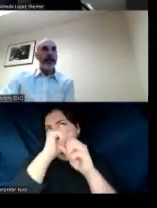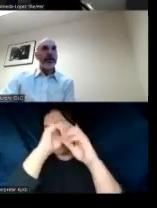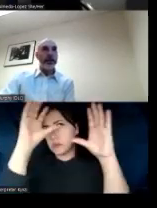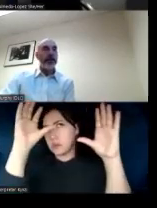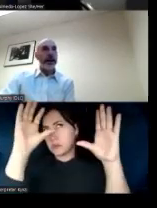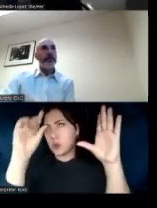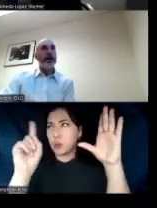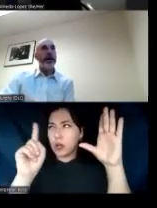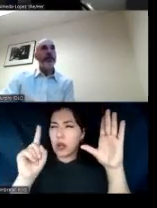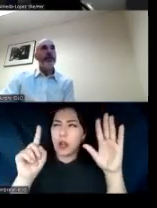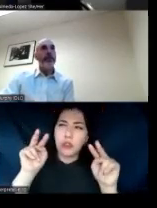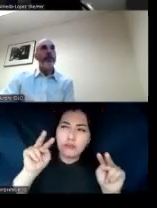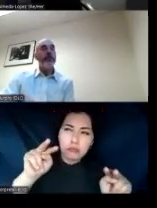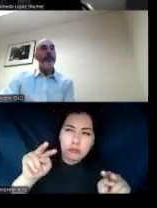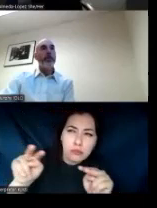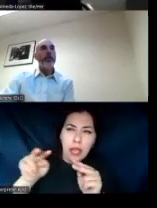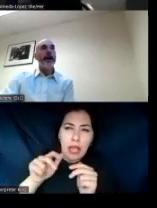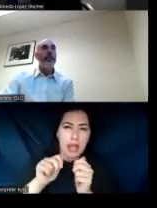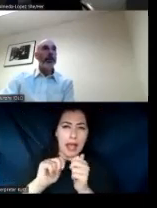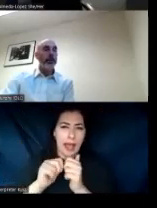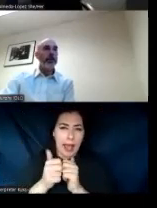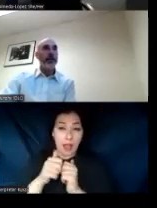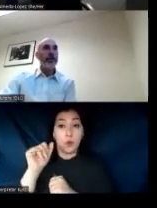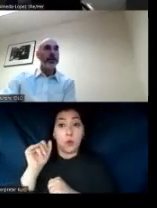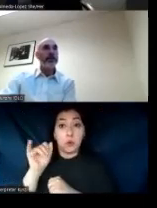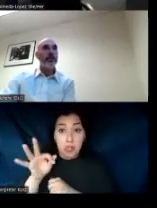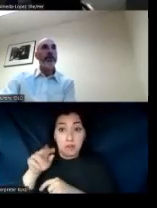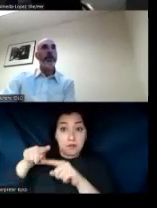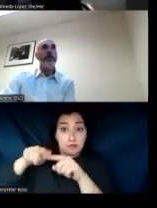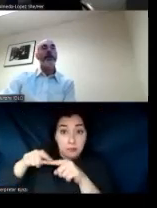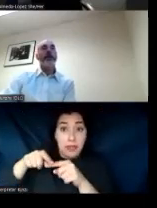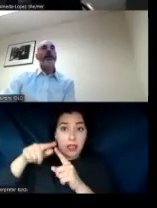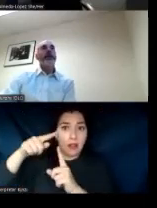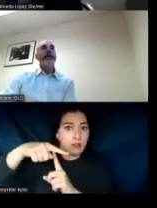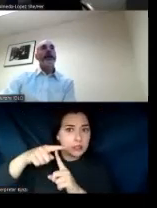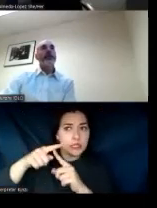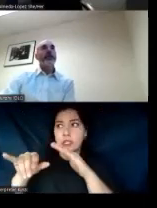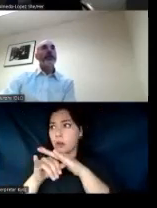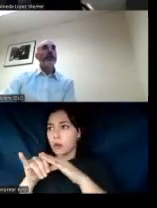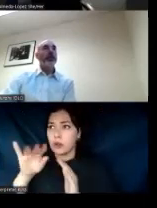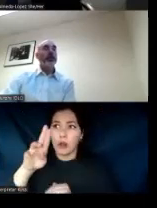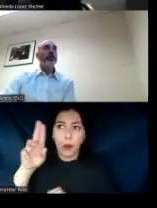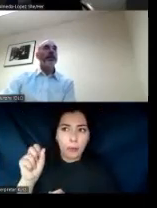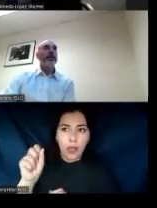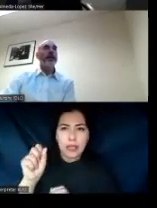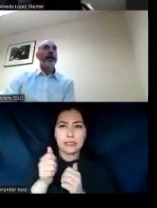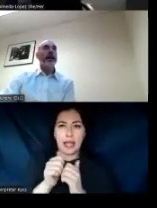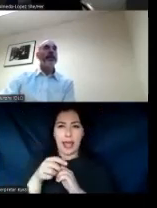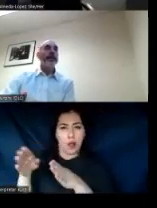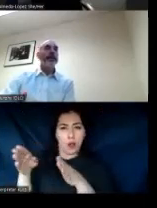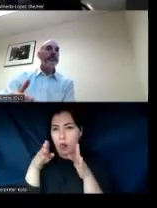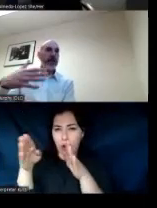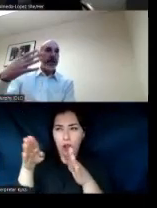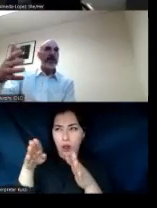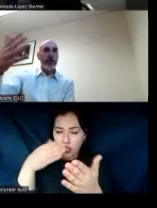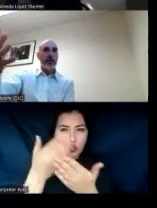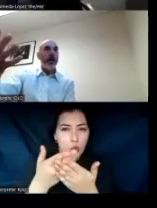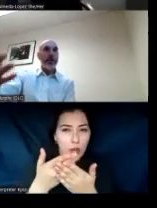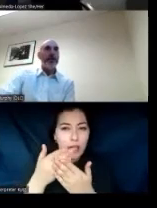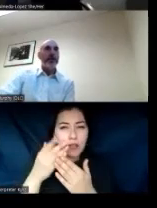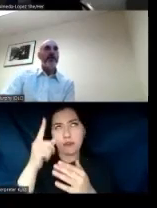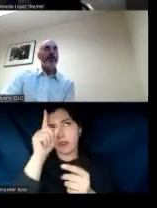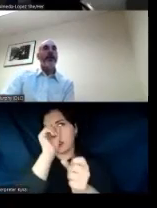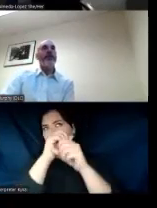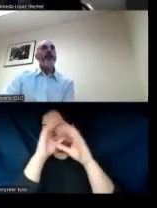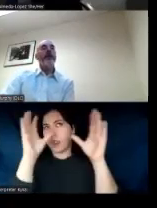and take a look at the path of travel from that public transportation to the entrance to the polling place, and think through all